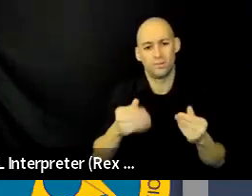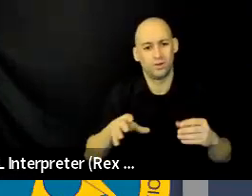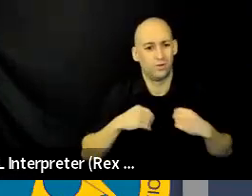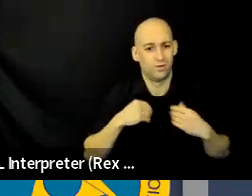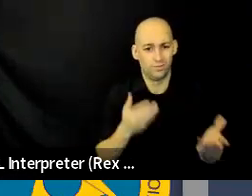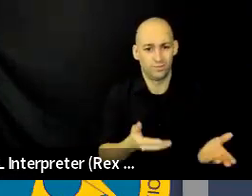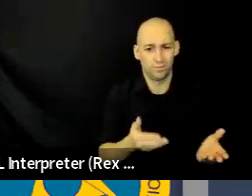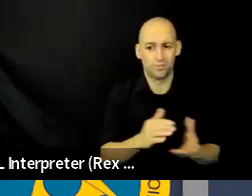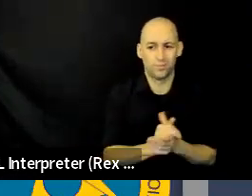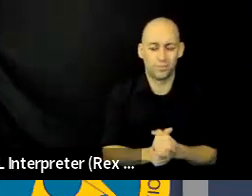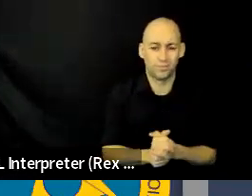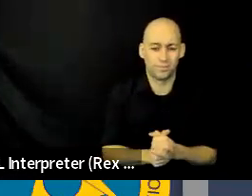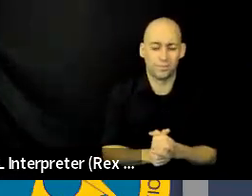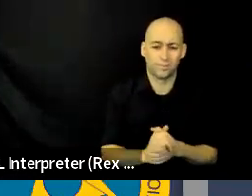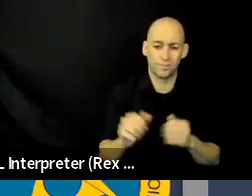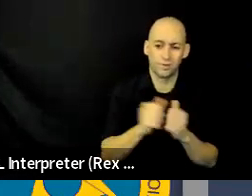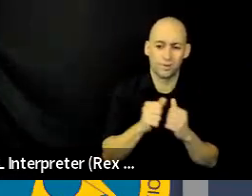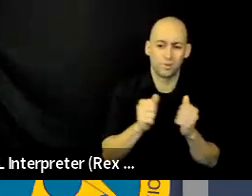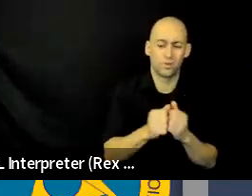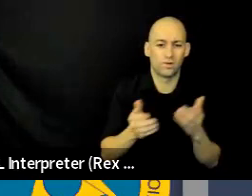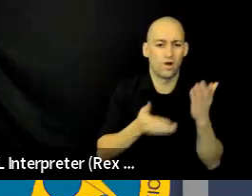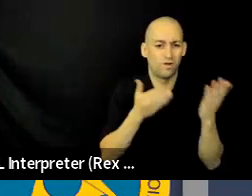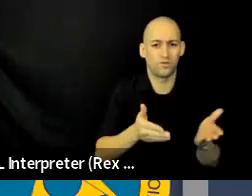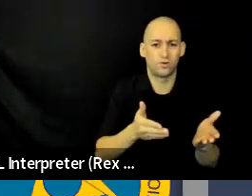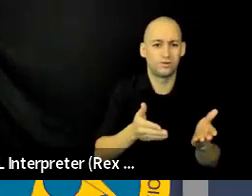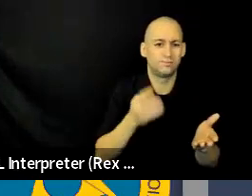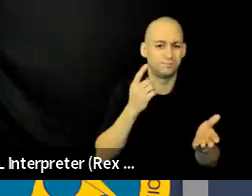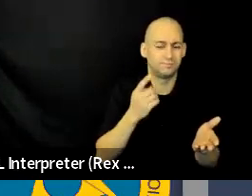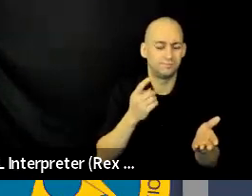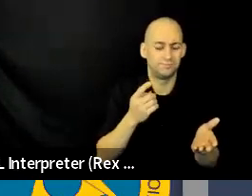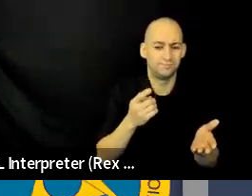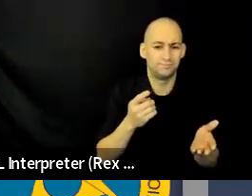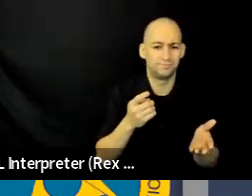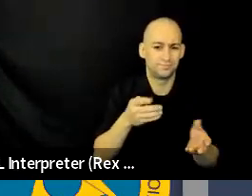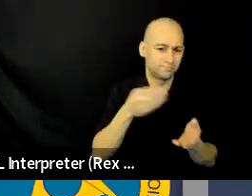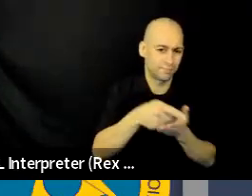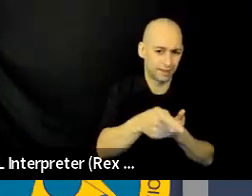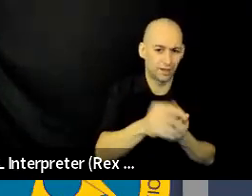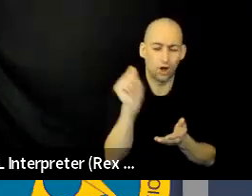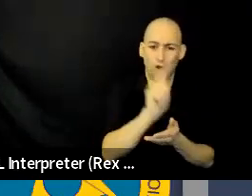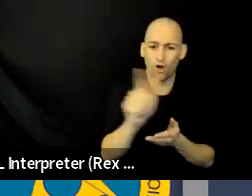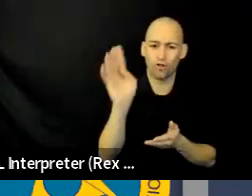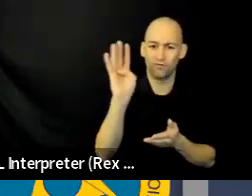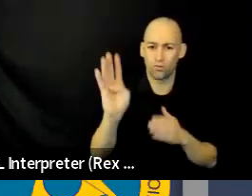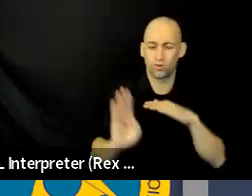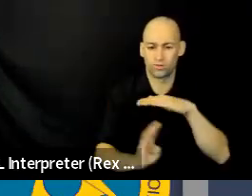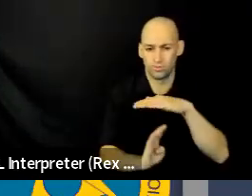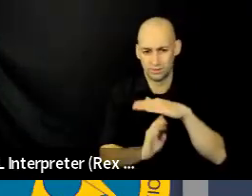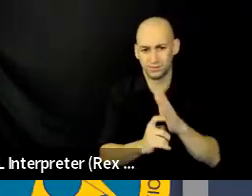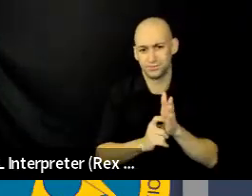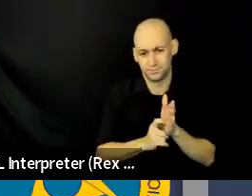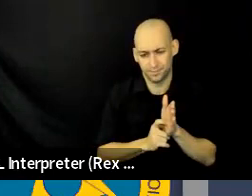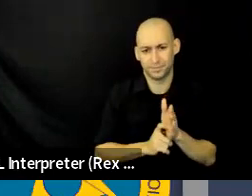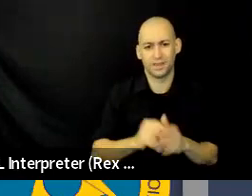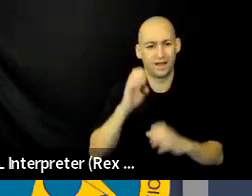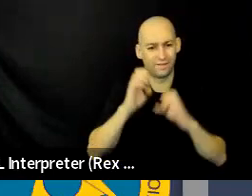So, and then in terms of the offer of just compensation, all the 4 criteria, we have evaluated again